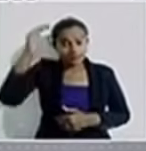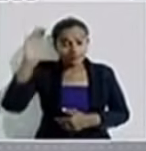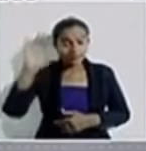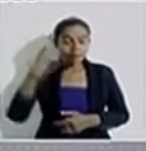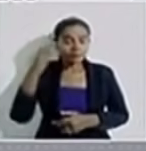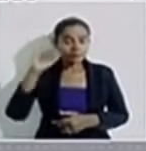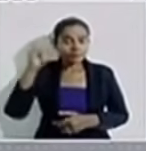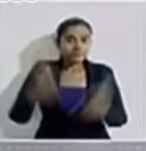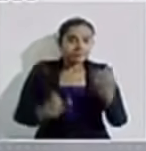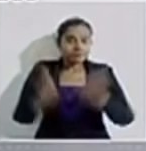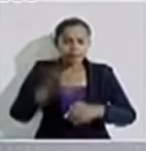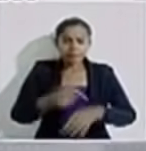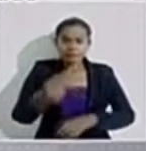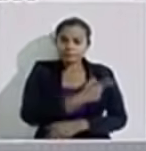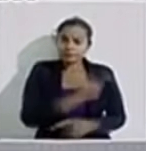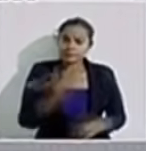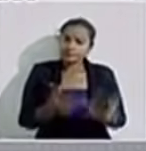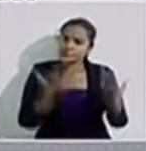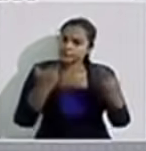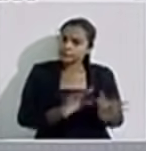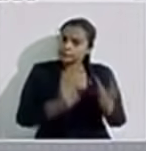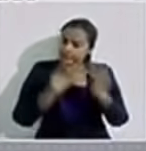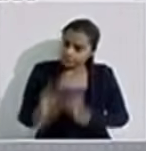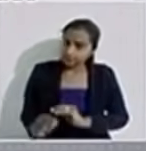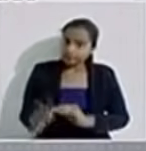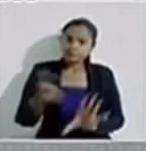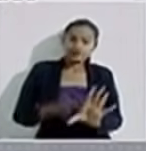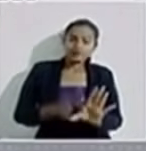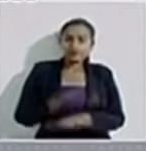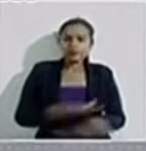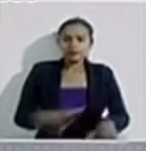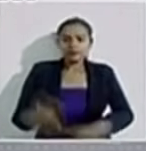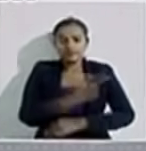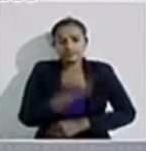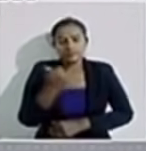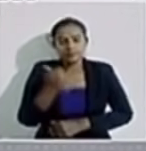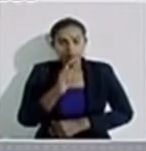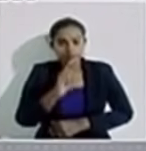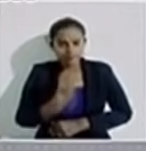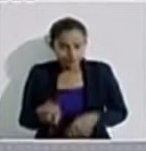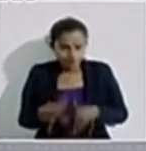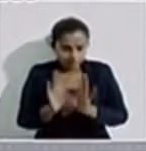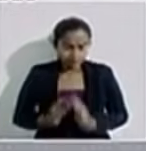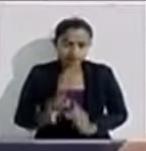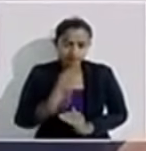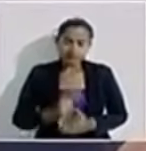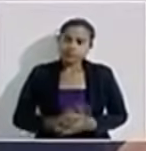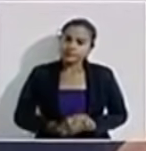risk factors for severe COVID in any age, are vaccinated," end quote.